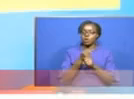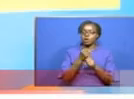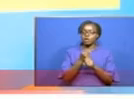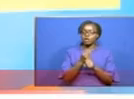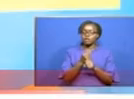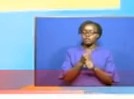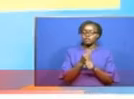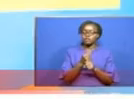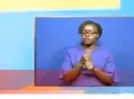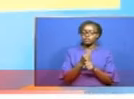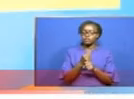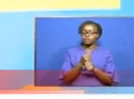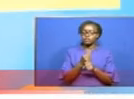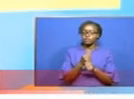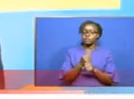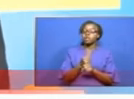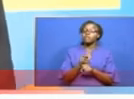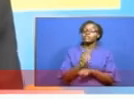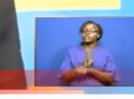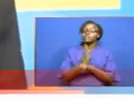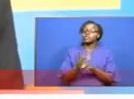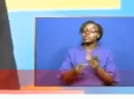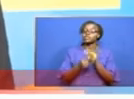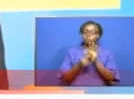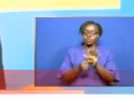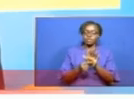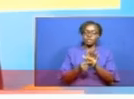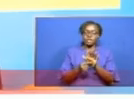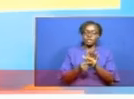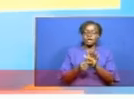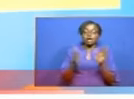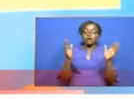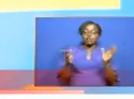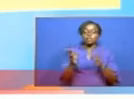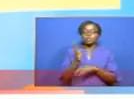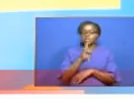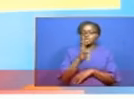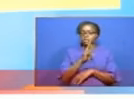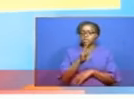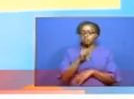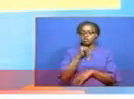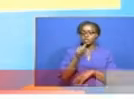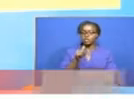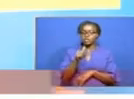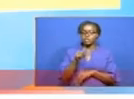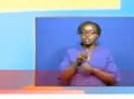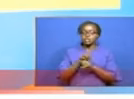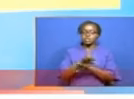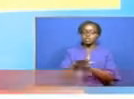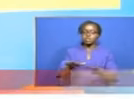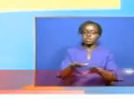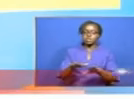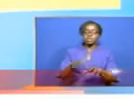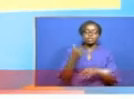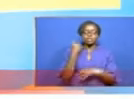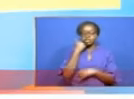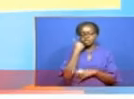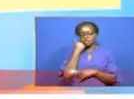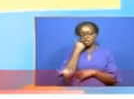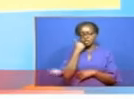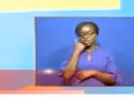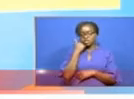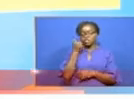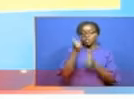Tobacco use and exposure is a major risk for non-communicable diseases, which